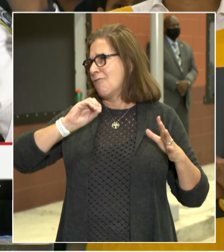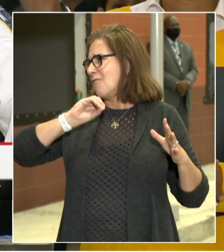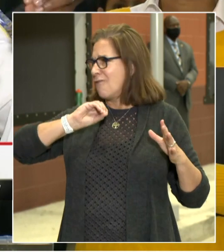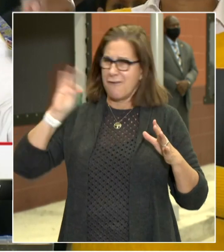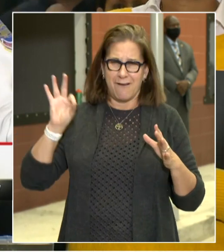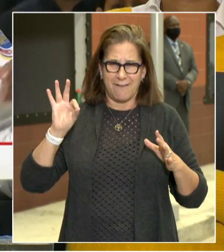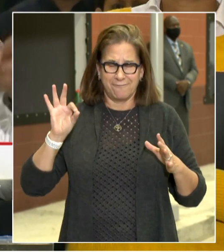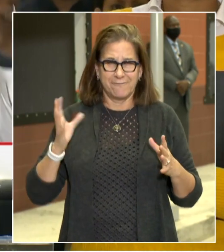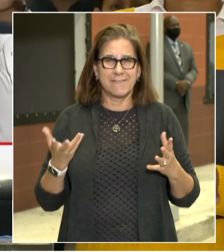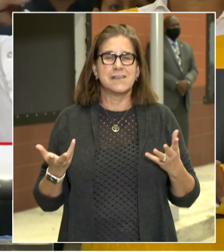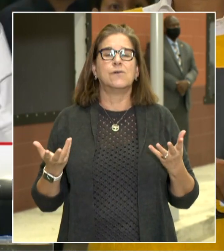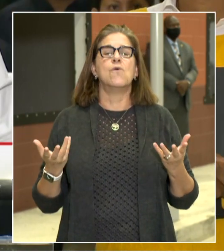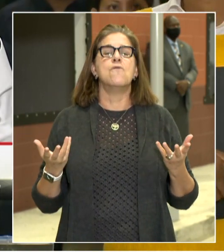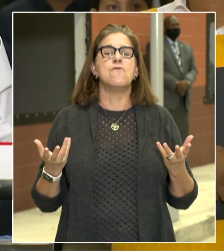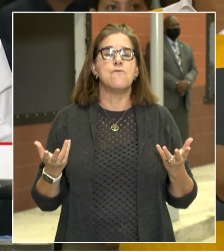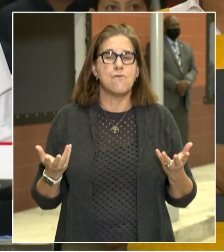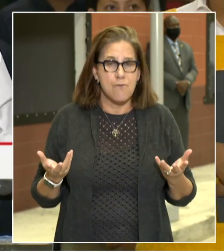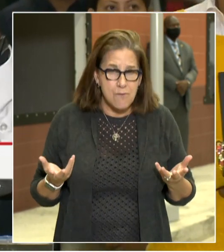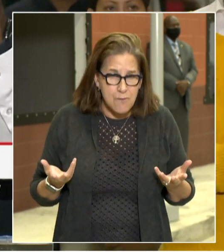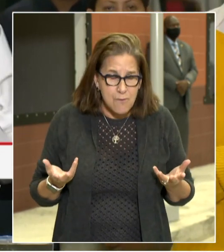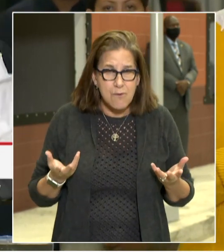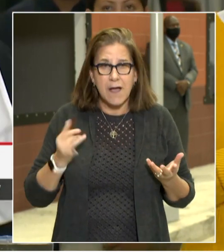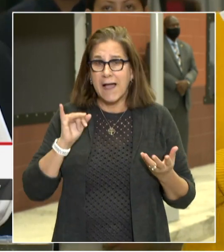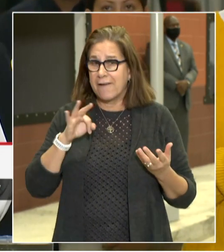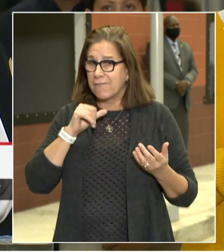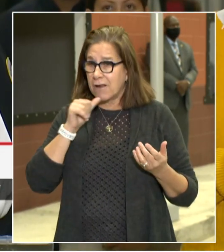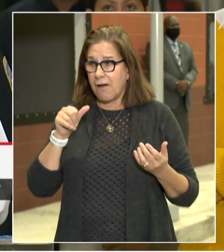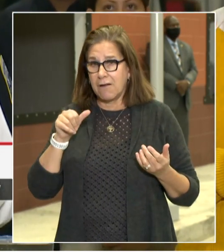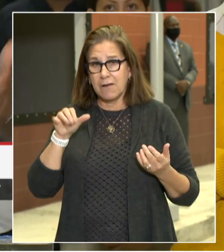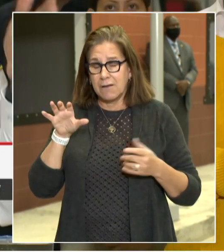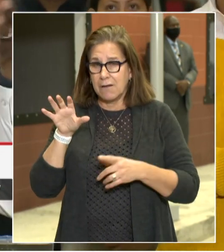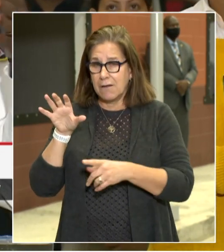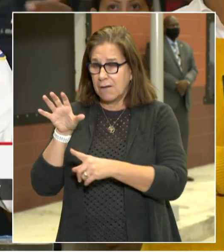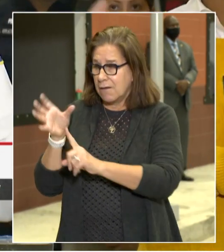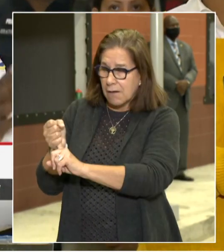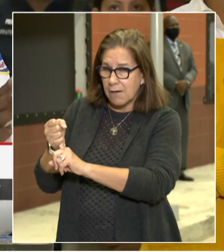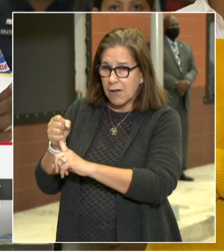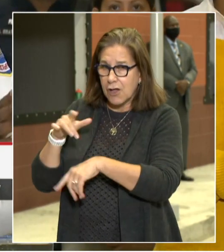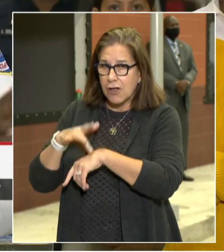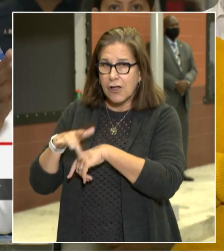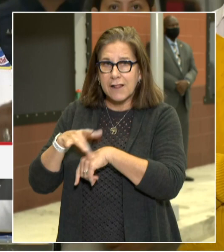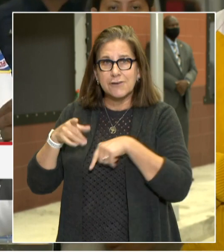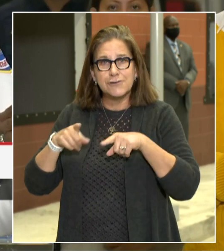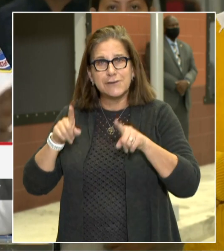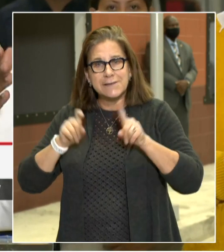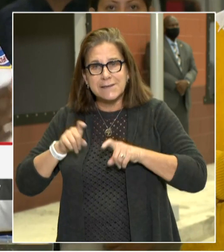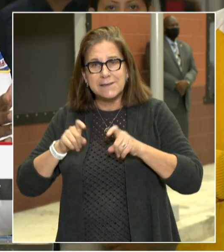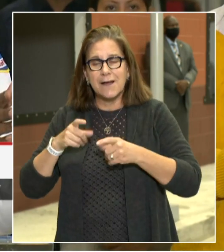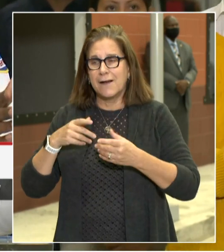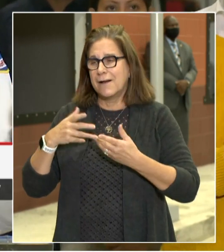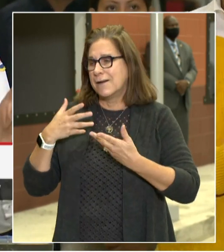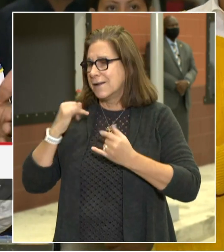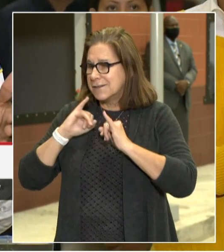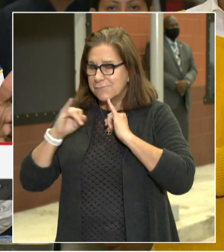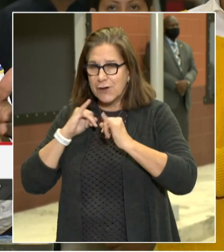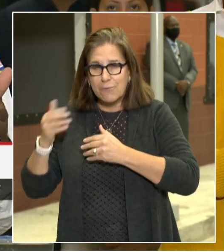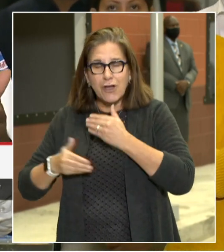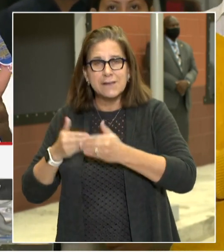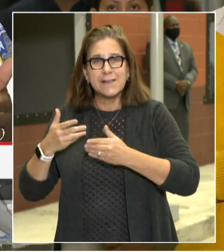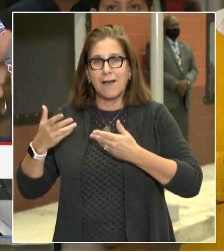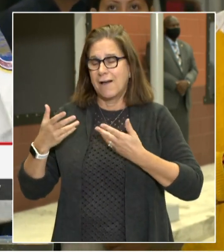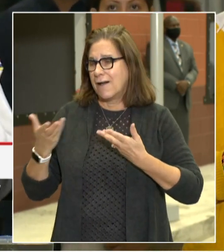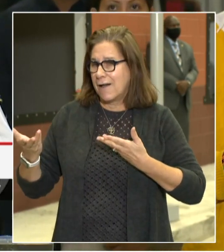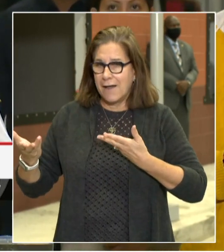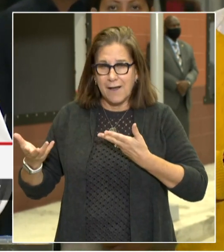will, early on during the screening process. We all change as adults. A person at 20 years of age or 21 when they first come onto